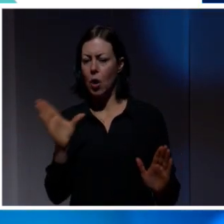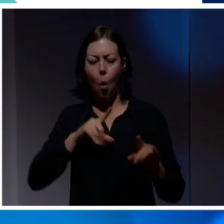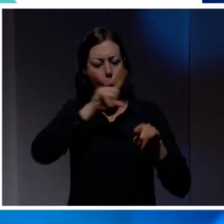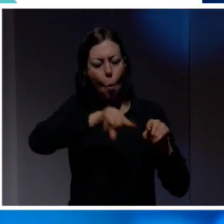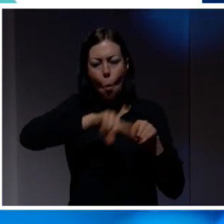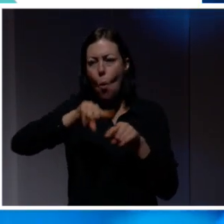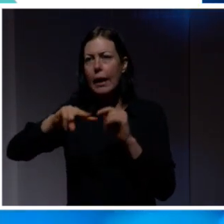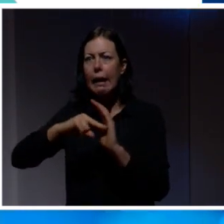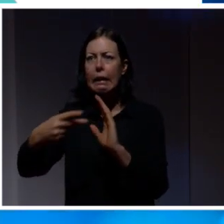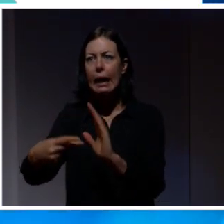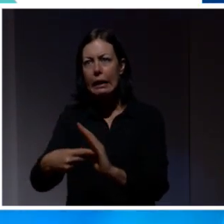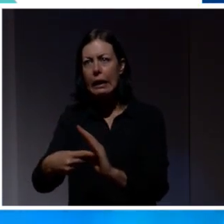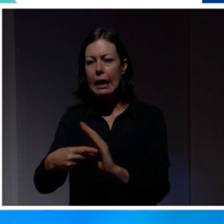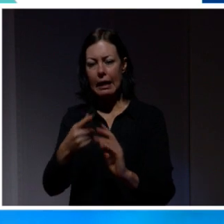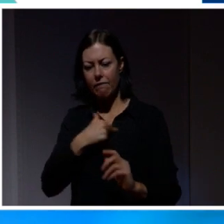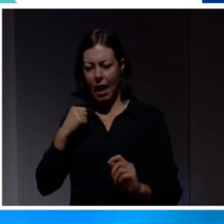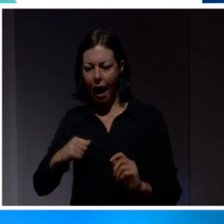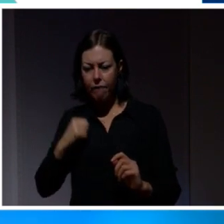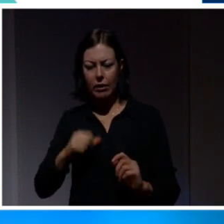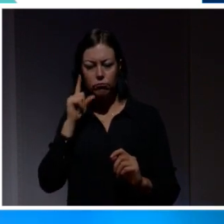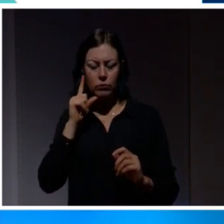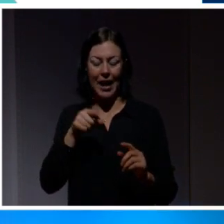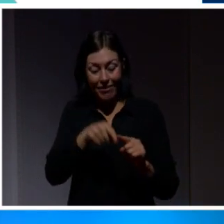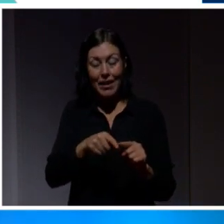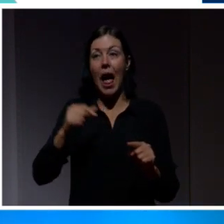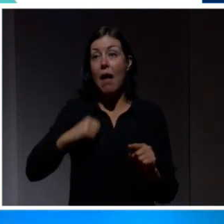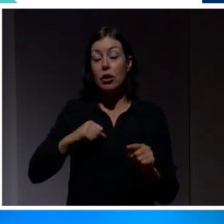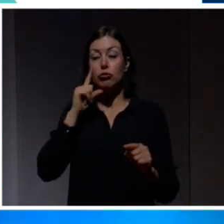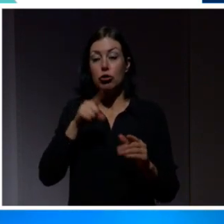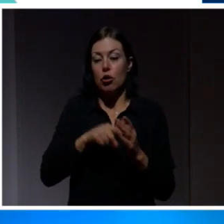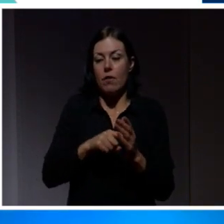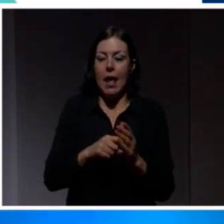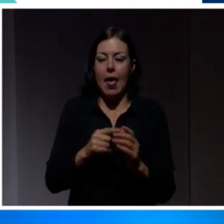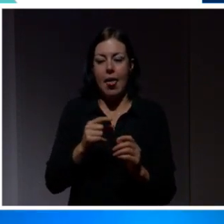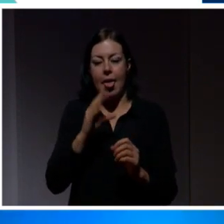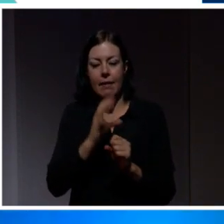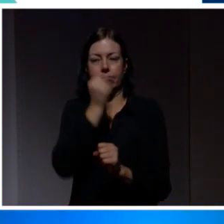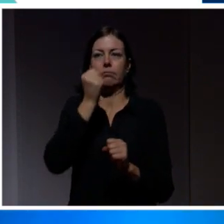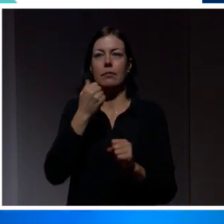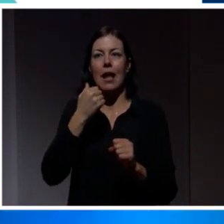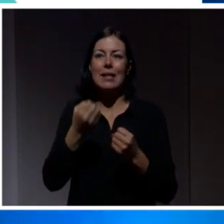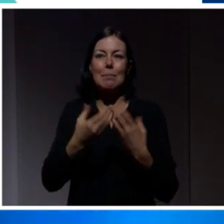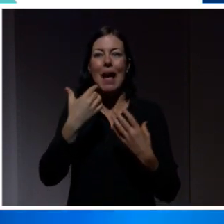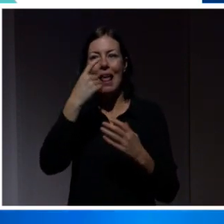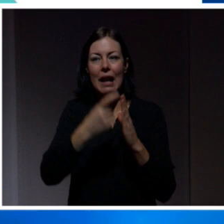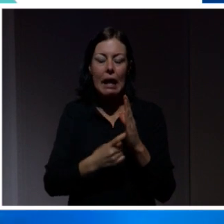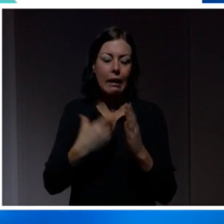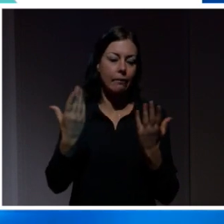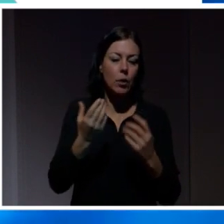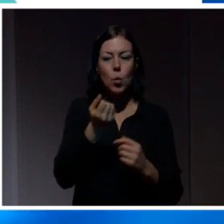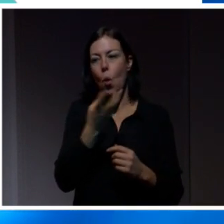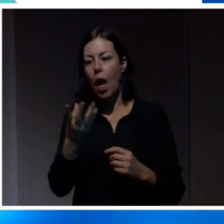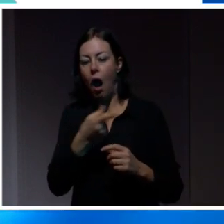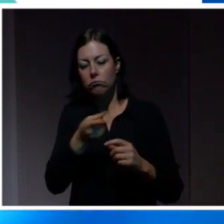techniques that you use in order to figure out those rules. Some of them you learn, some of them you sort of code in logic and so